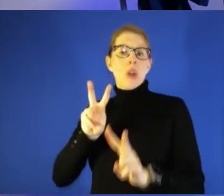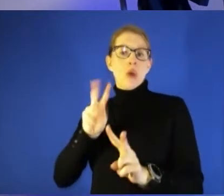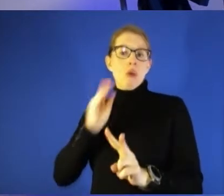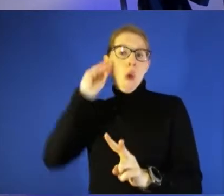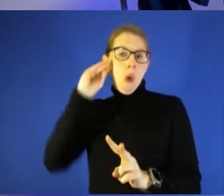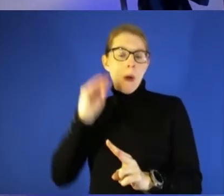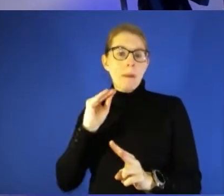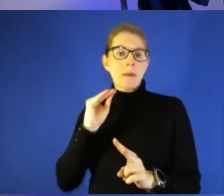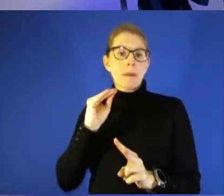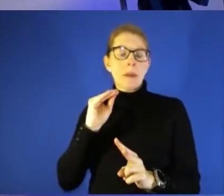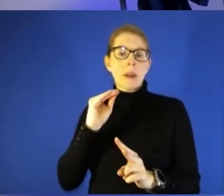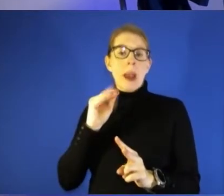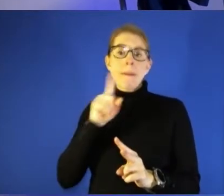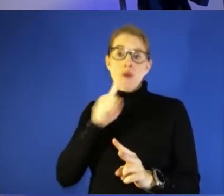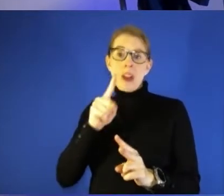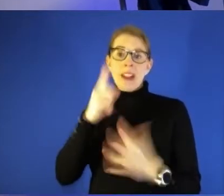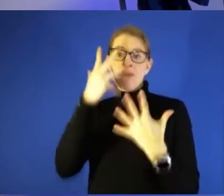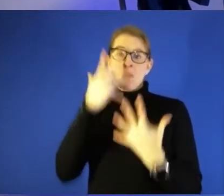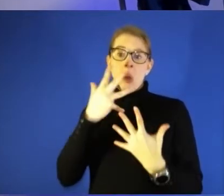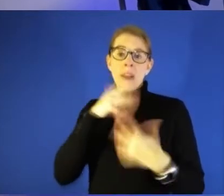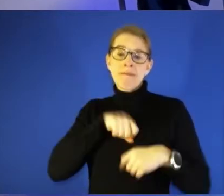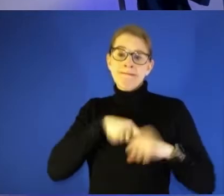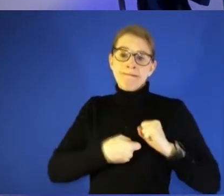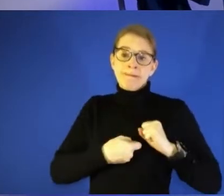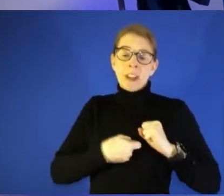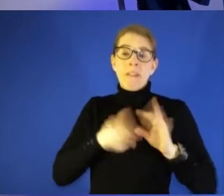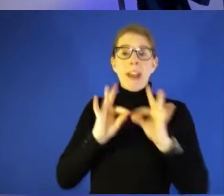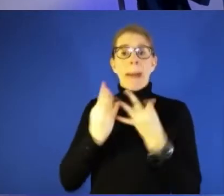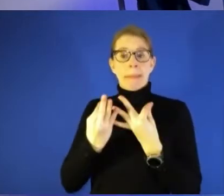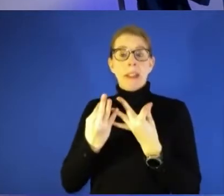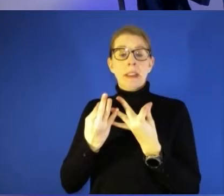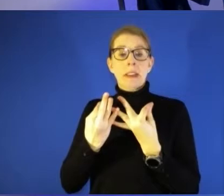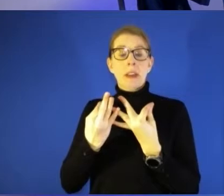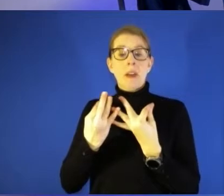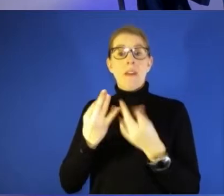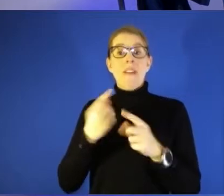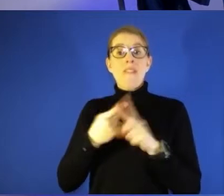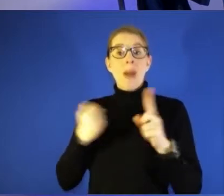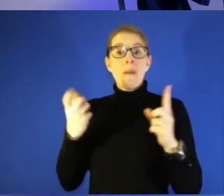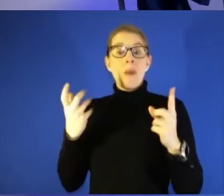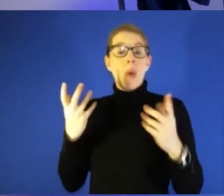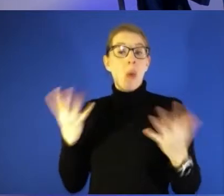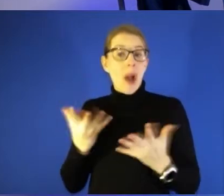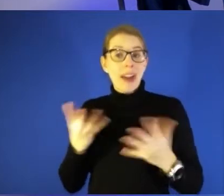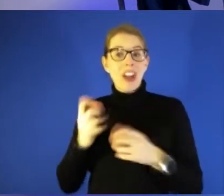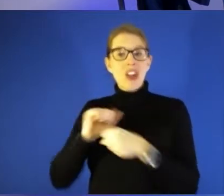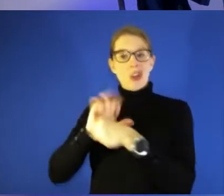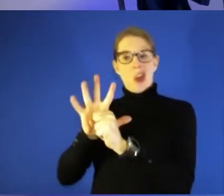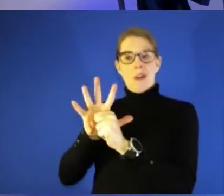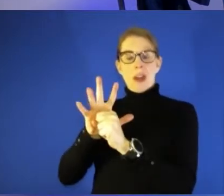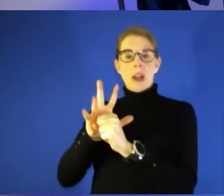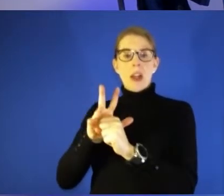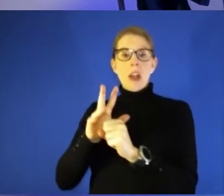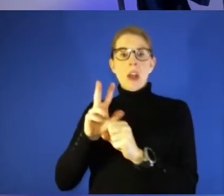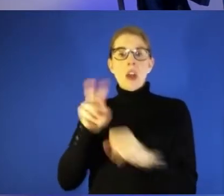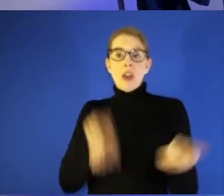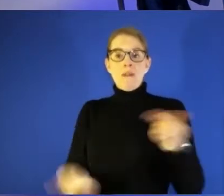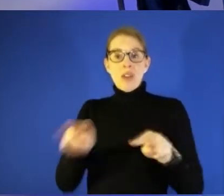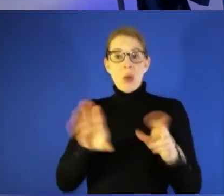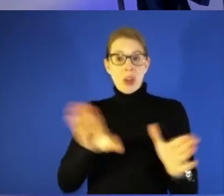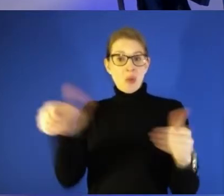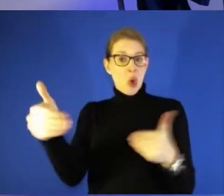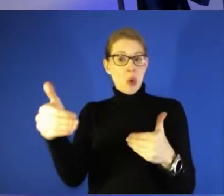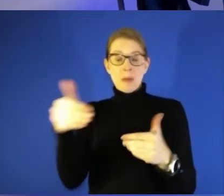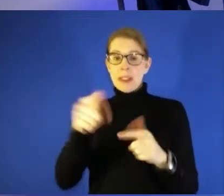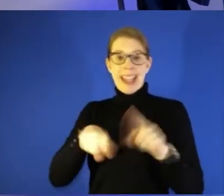mourning families, very sad and devastated. But due to COVID, those viewing rooms are not able to be open. So, you know, Dr. Wright was